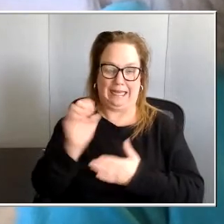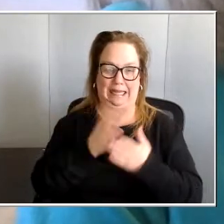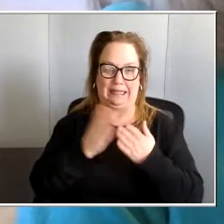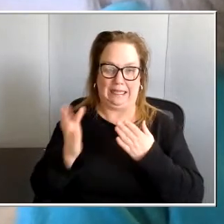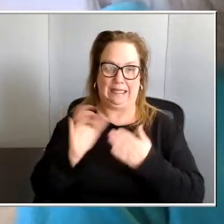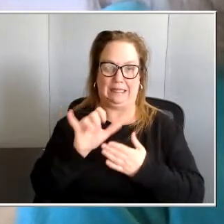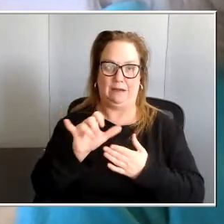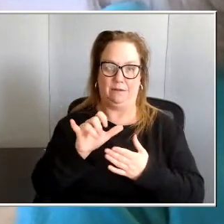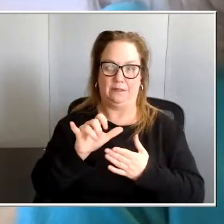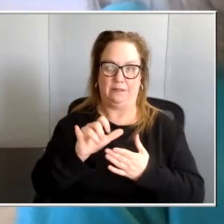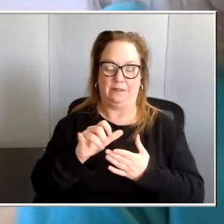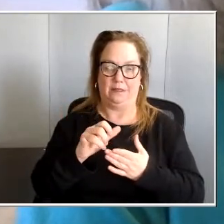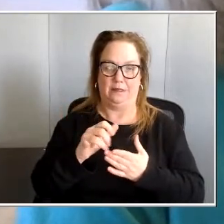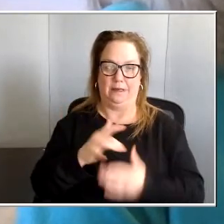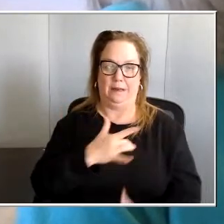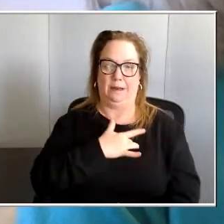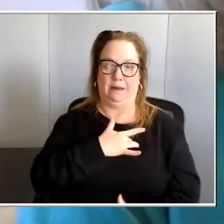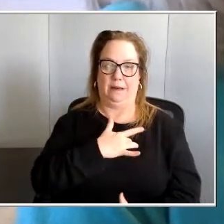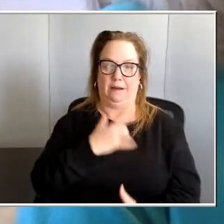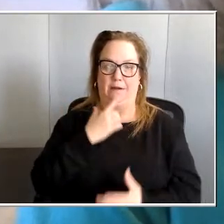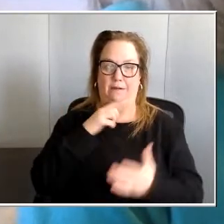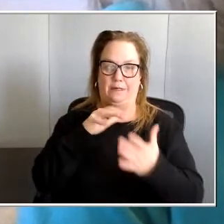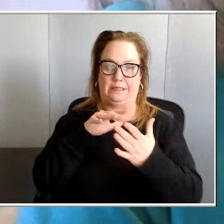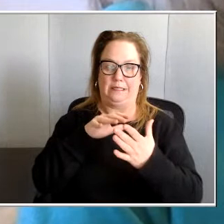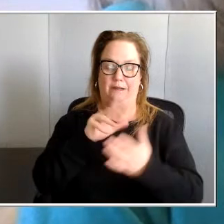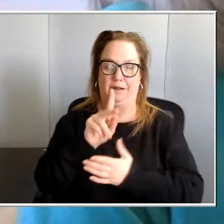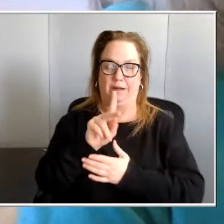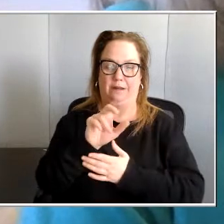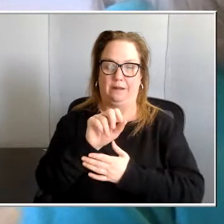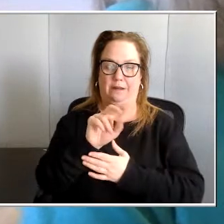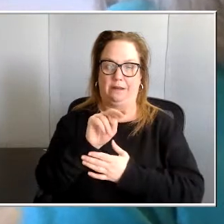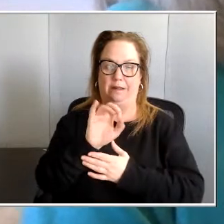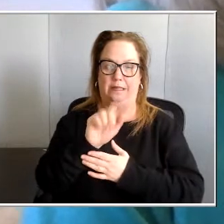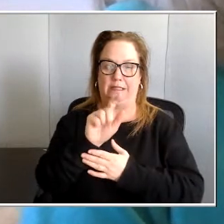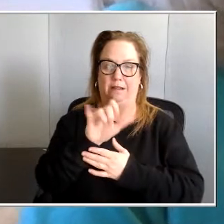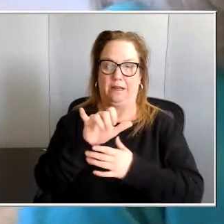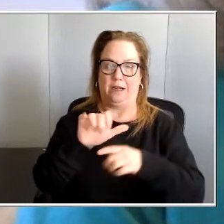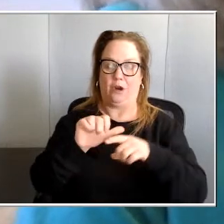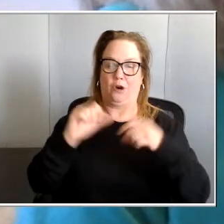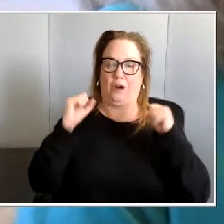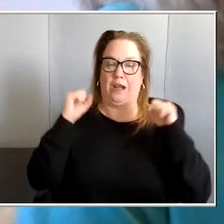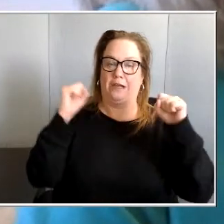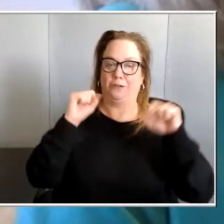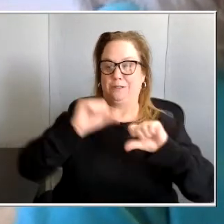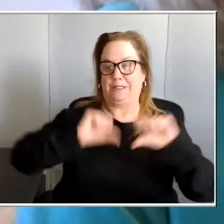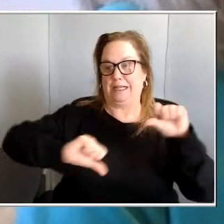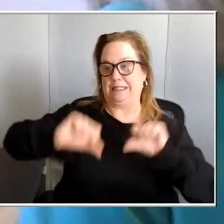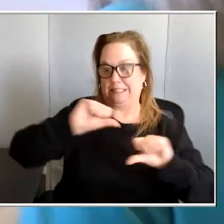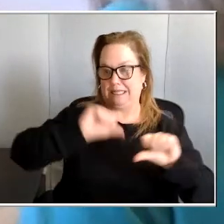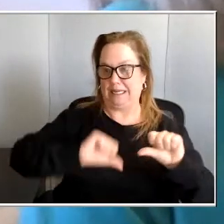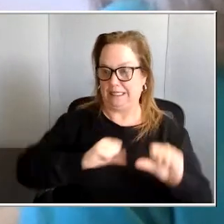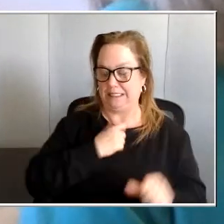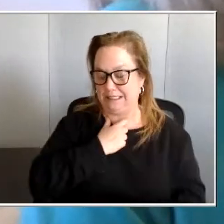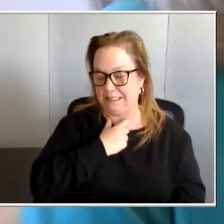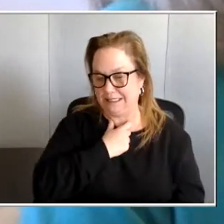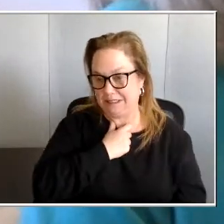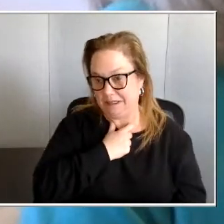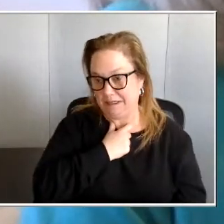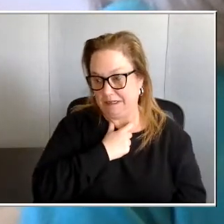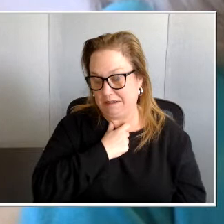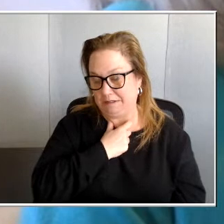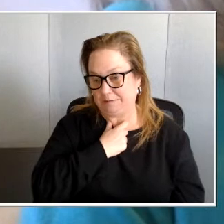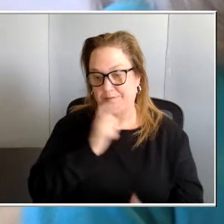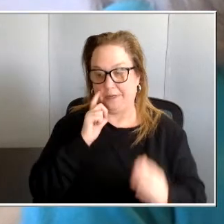was, so that's what I want to study. So I'm going to study either kinesiology or exercise science, and then hopefully